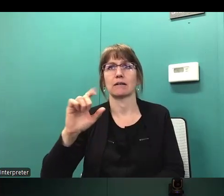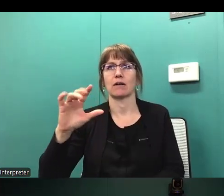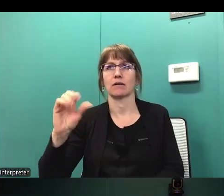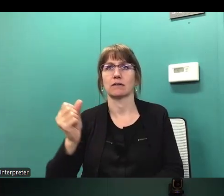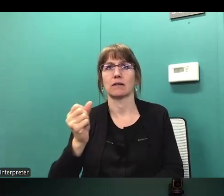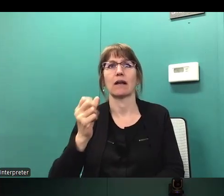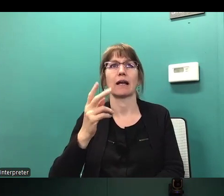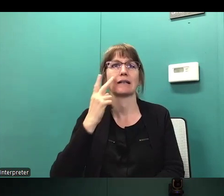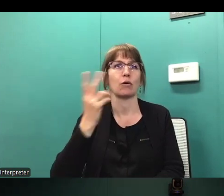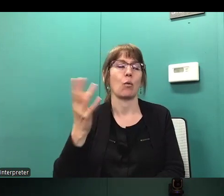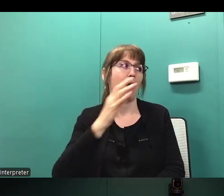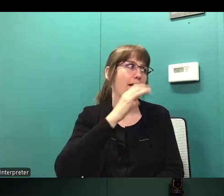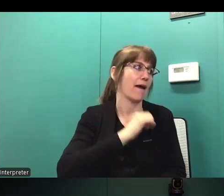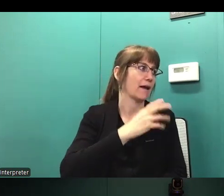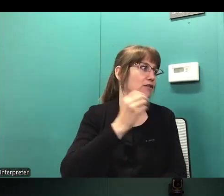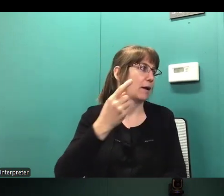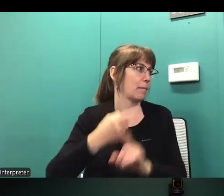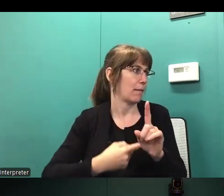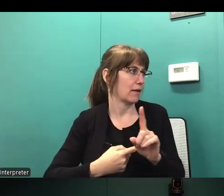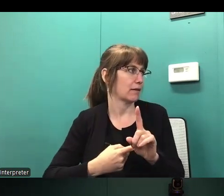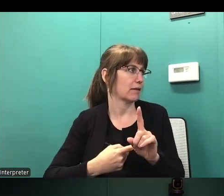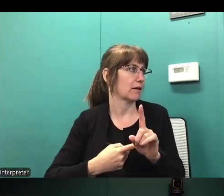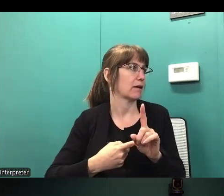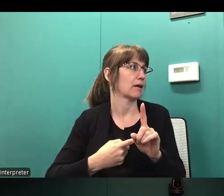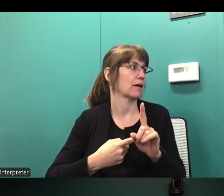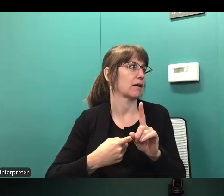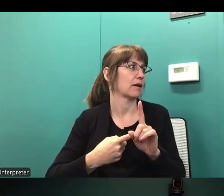age and months that we could put some of this stuff in?